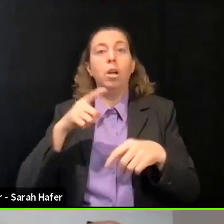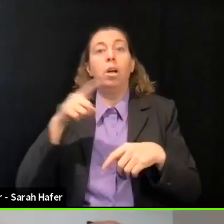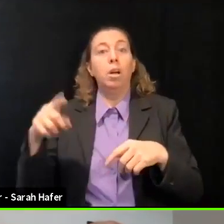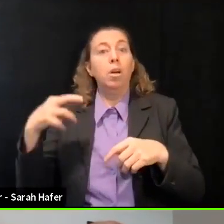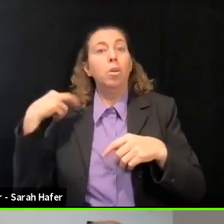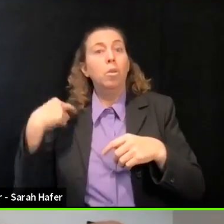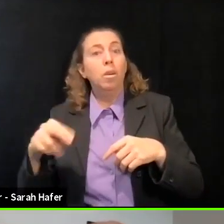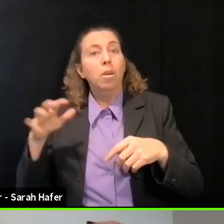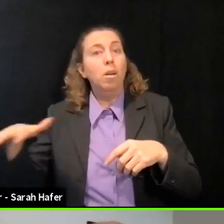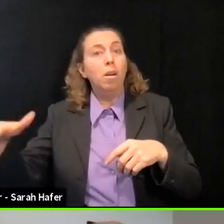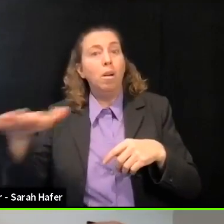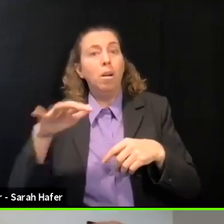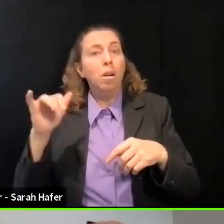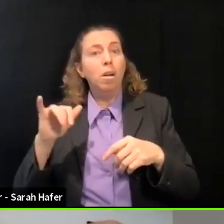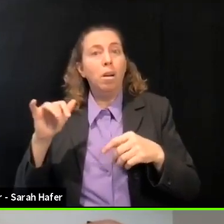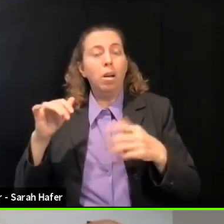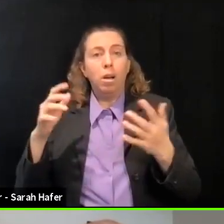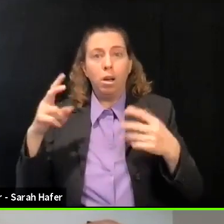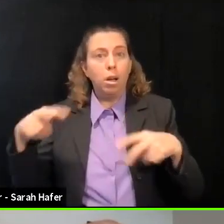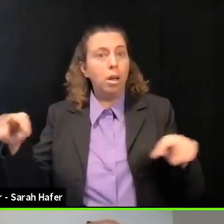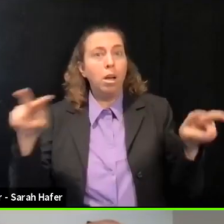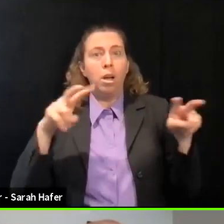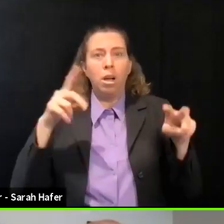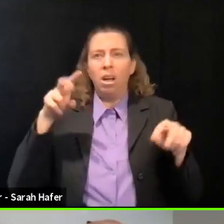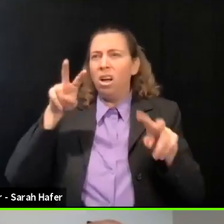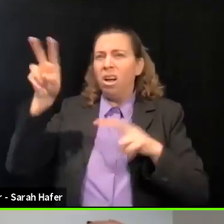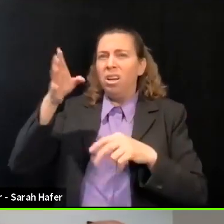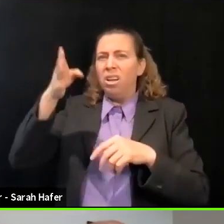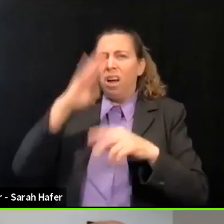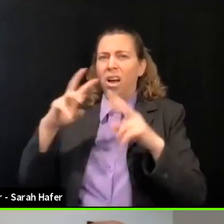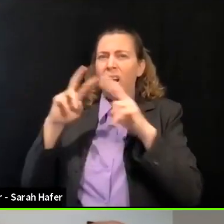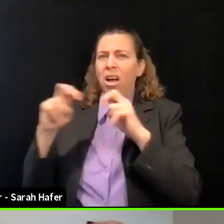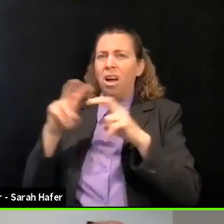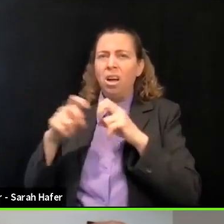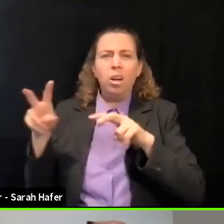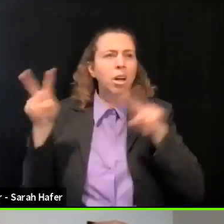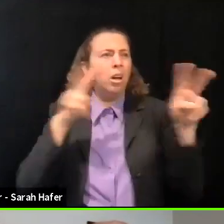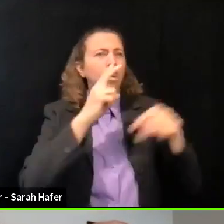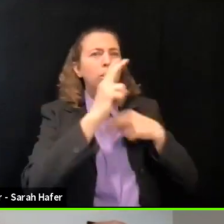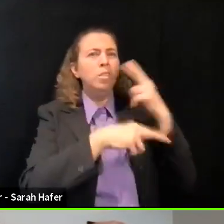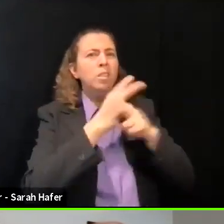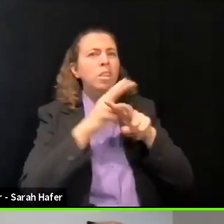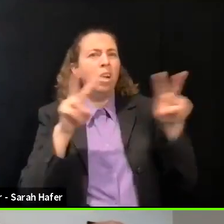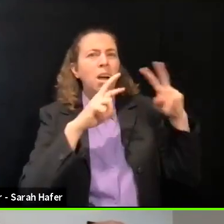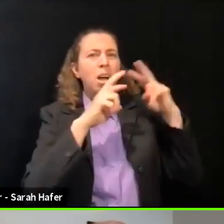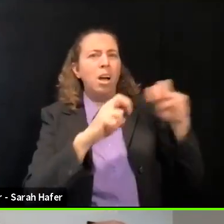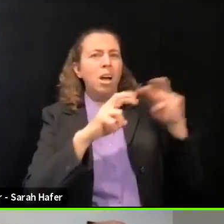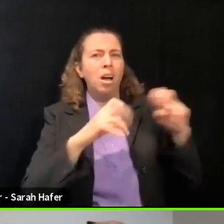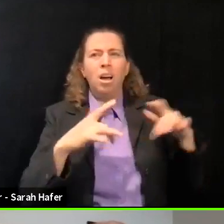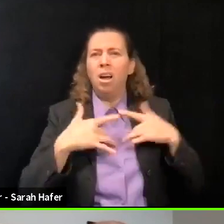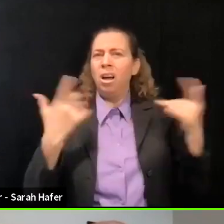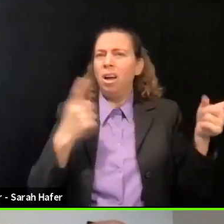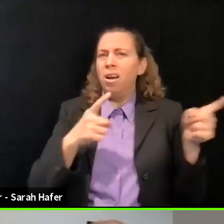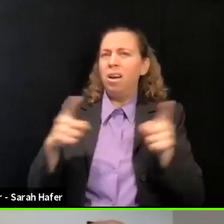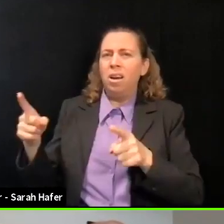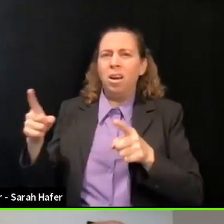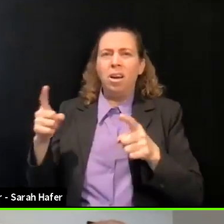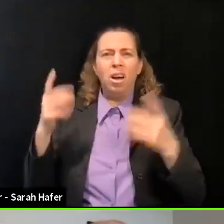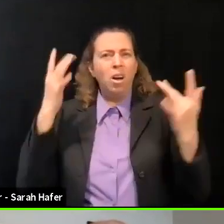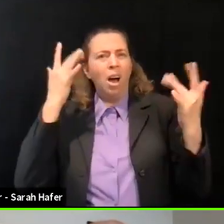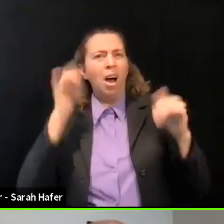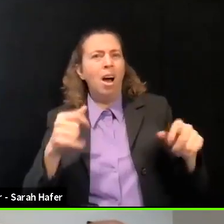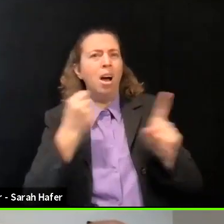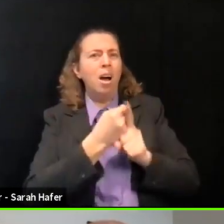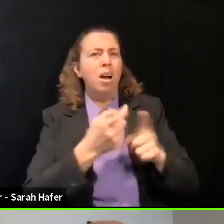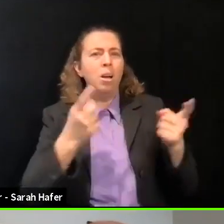of God or the universe in visiting this plague on humanity. So these 10 factors each account for